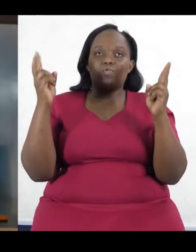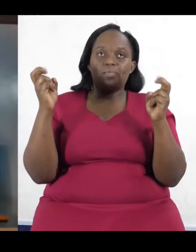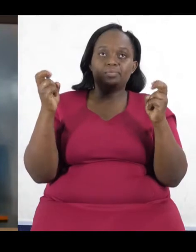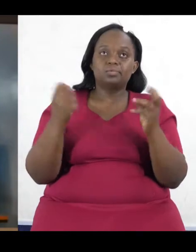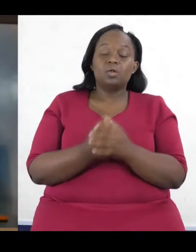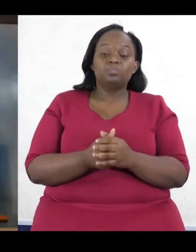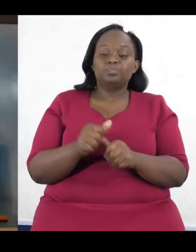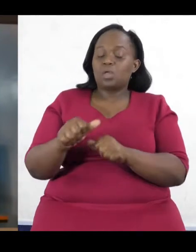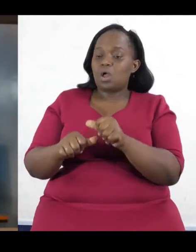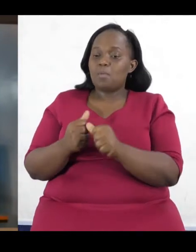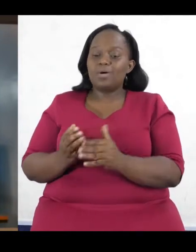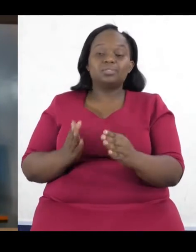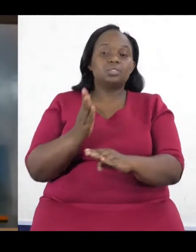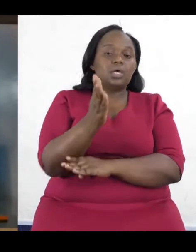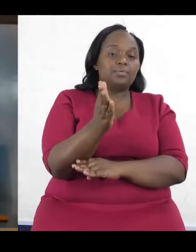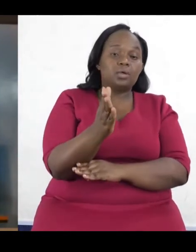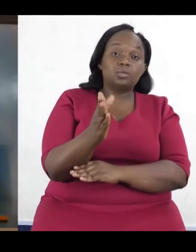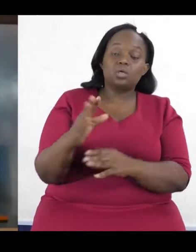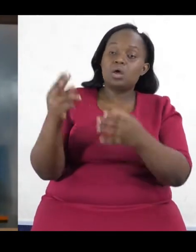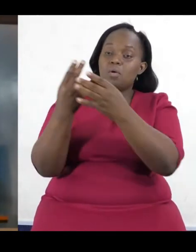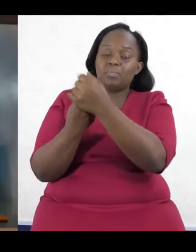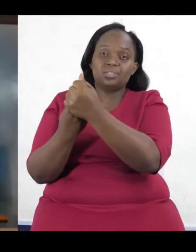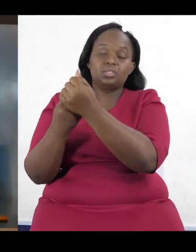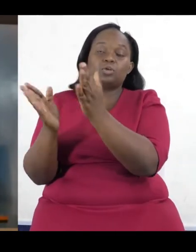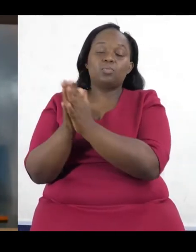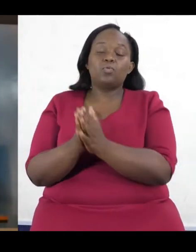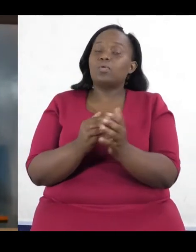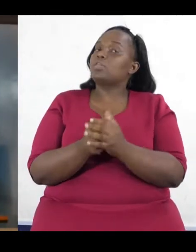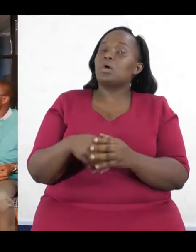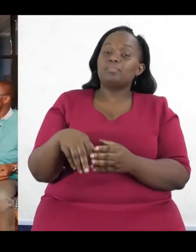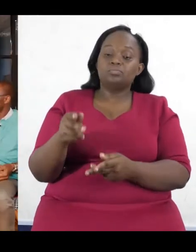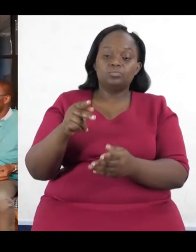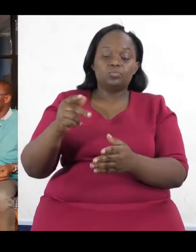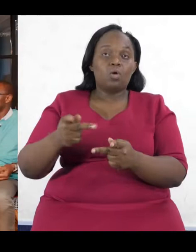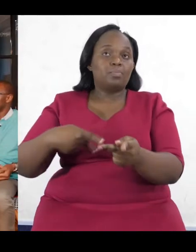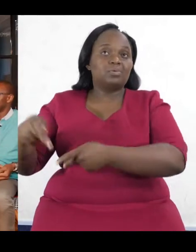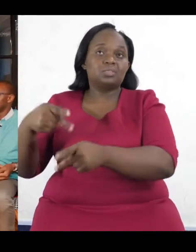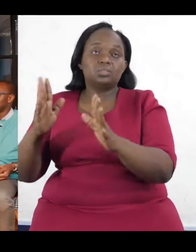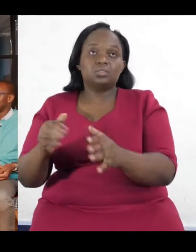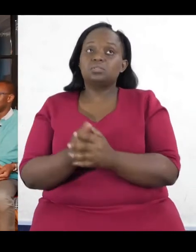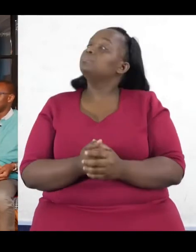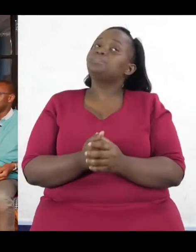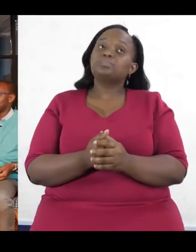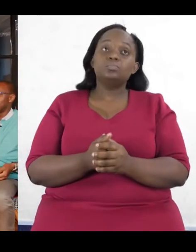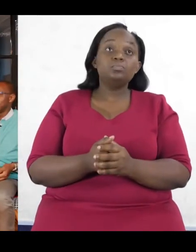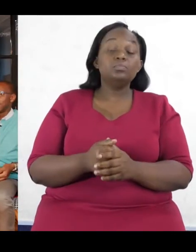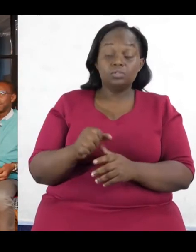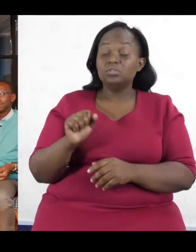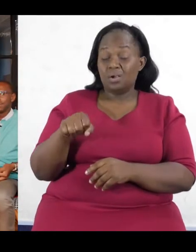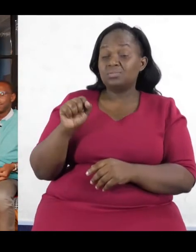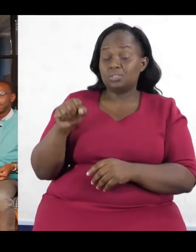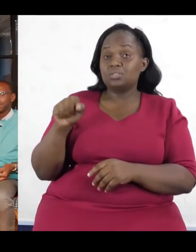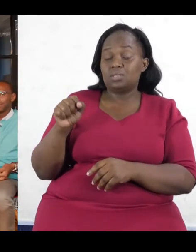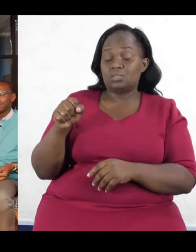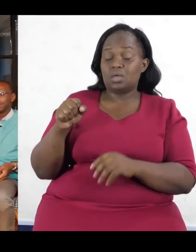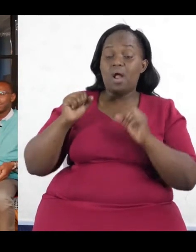that direct partnership with the processors and linkage to markets. Great. Yeah. So thank you for that. Yeah. Dennis, I agree